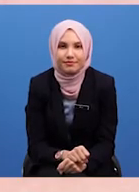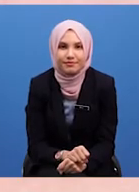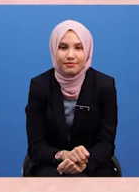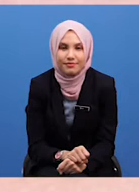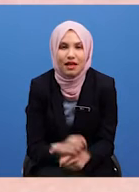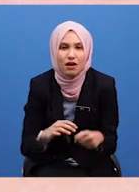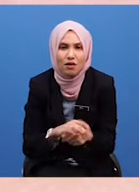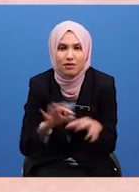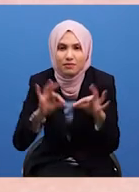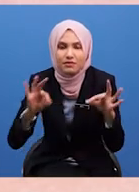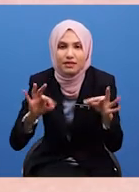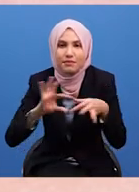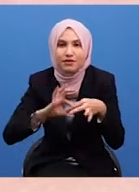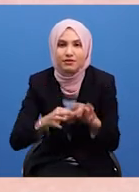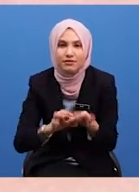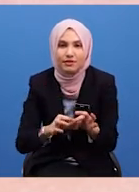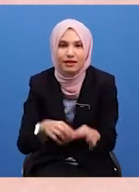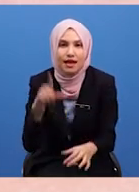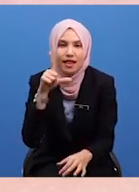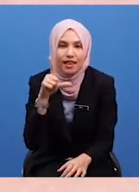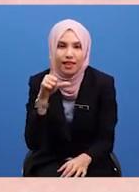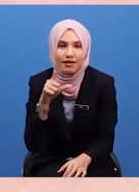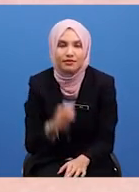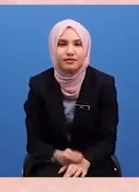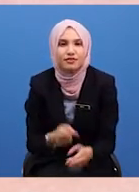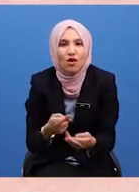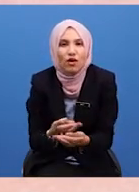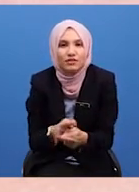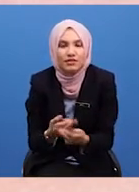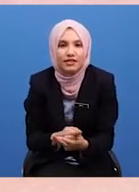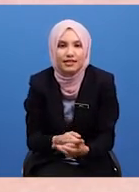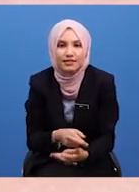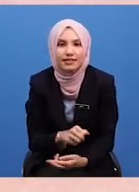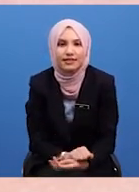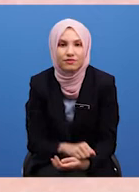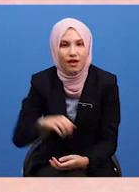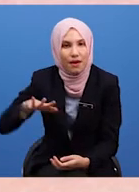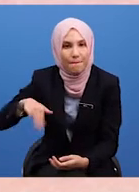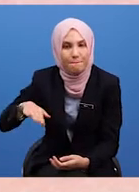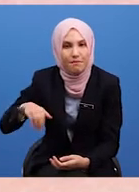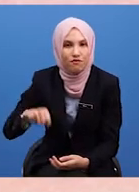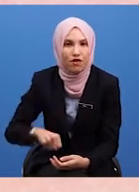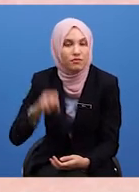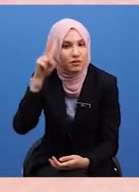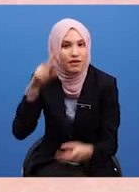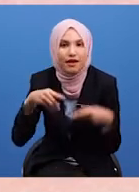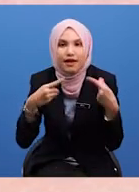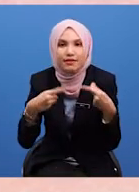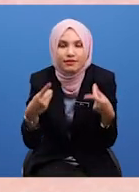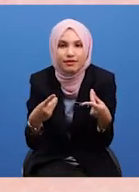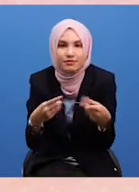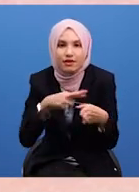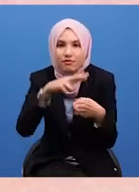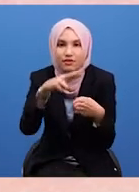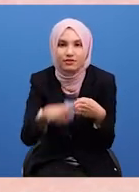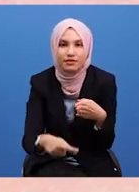Complete the following sentences about the story. Lynn is restless and tense before Mr. Velos